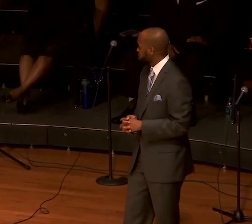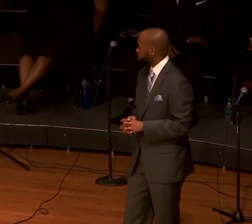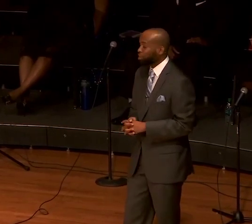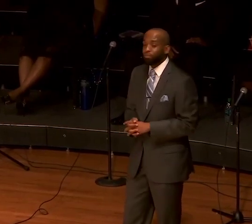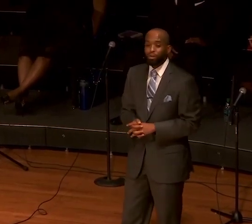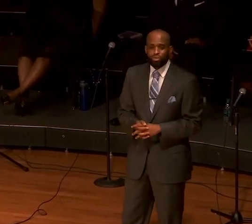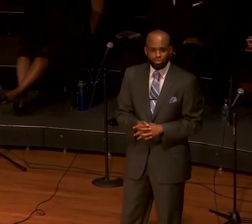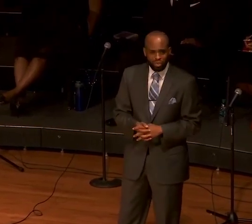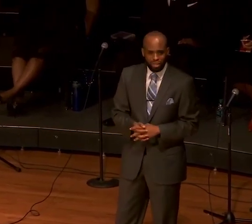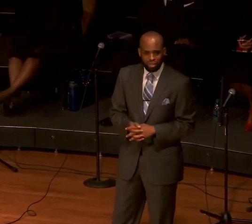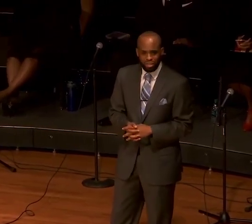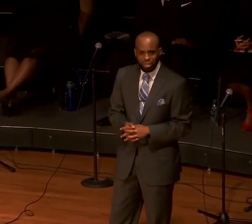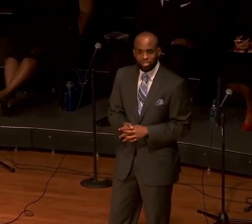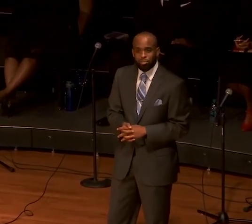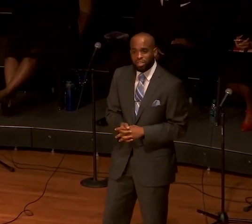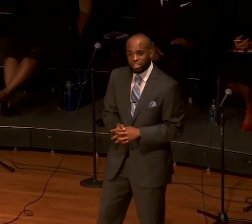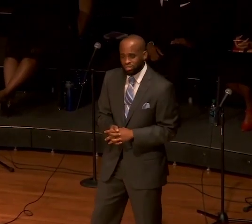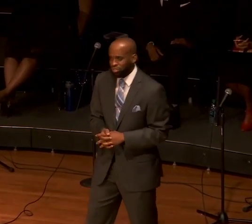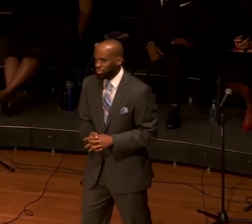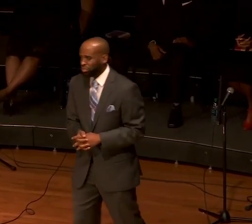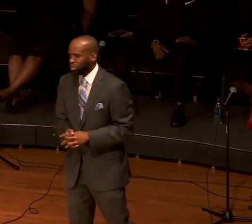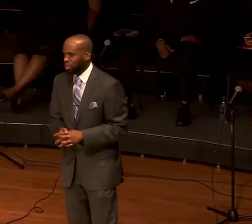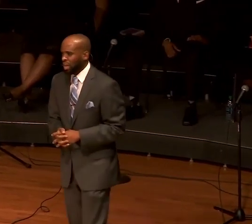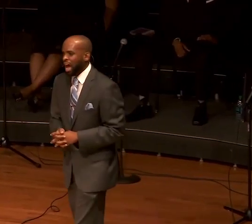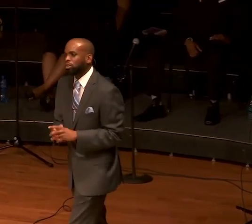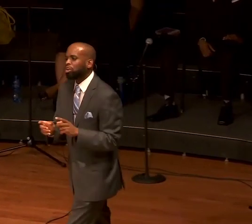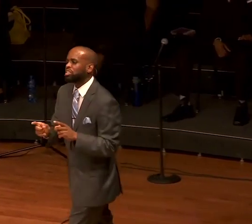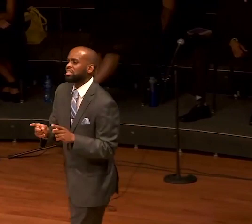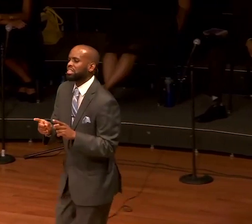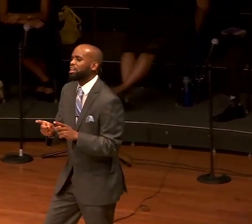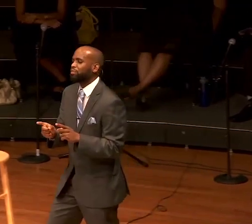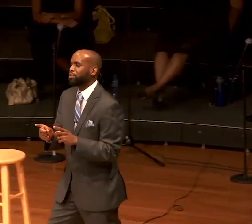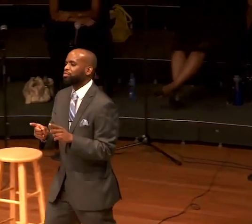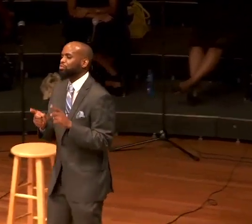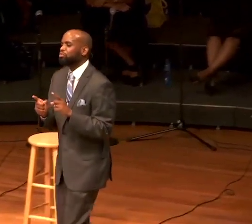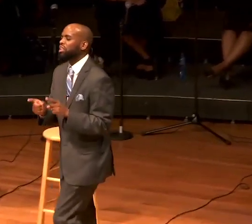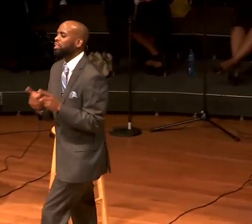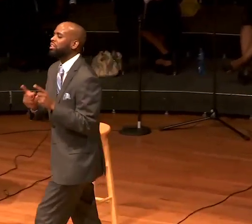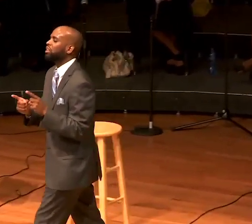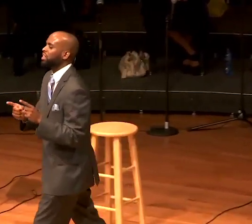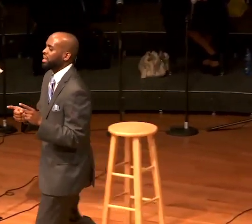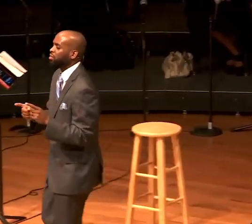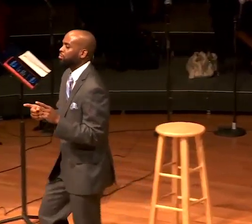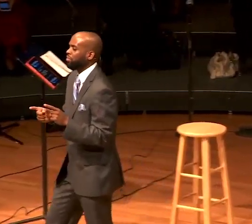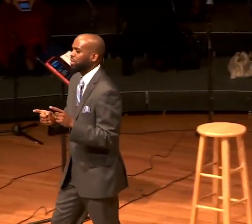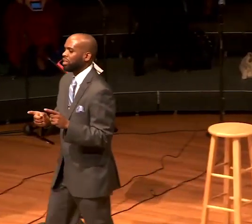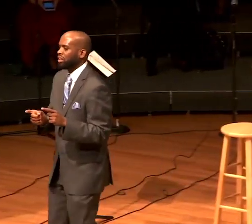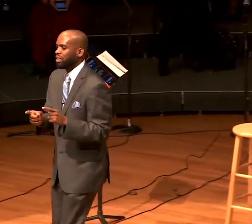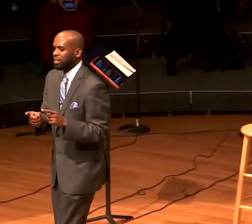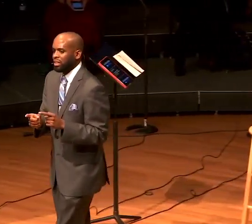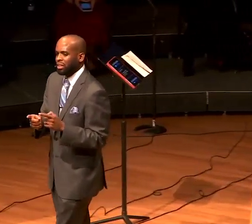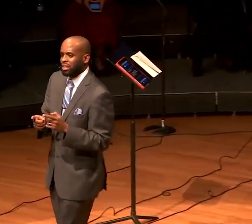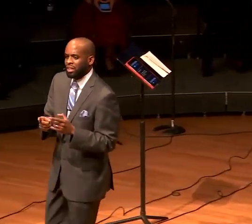greet, converse with, speak to? How long does it take for you to really look at them